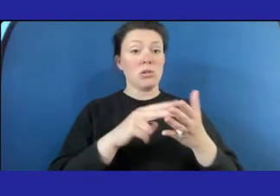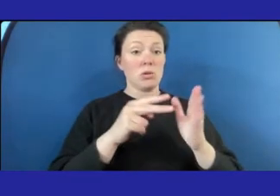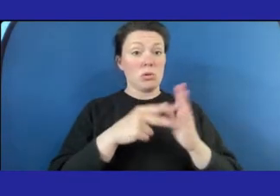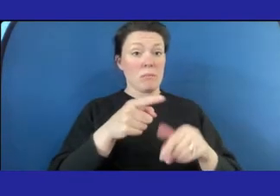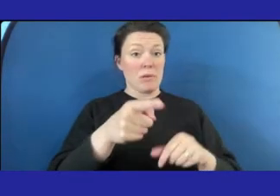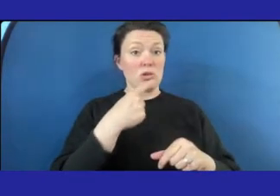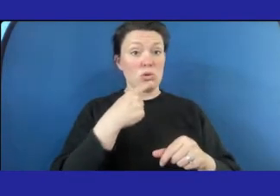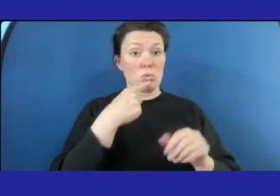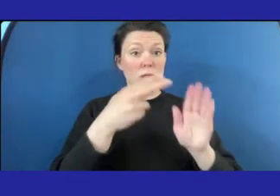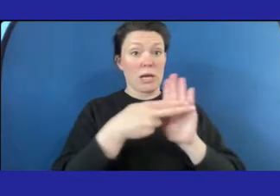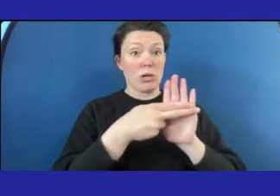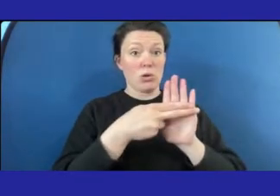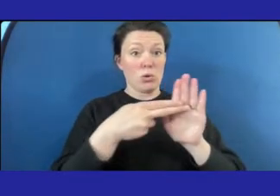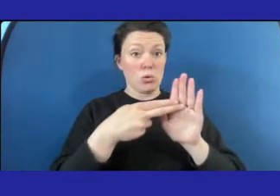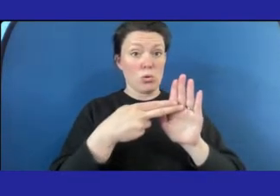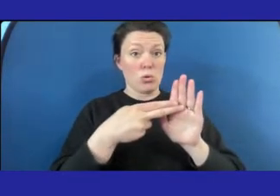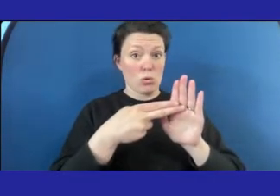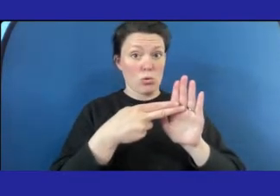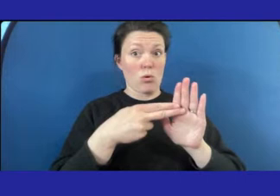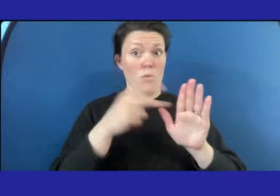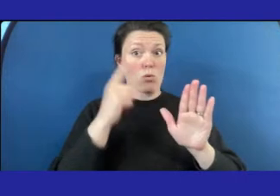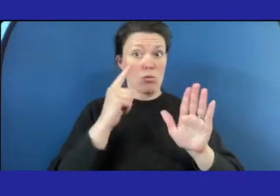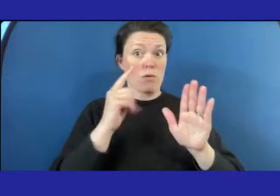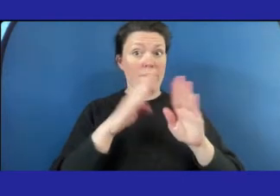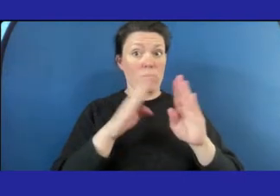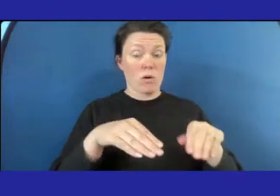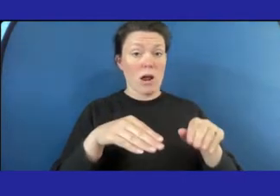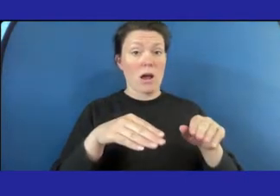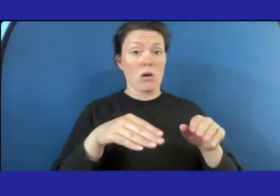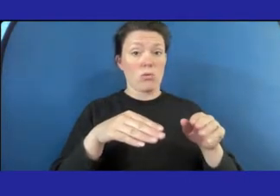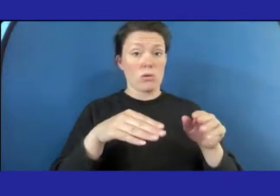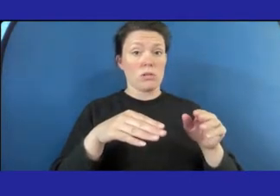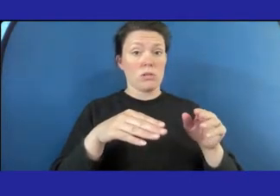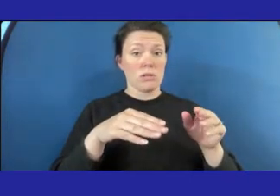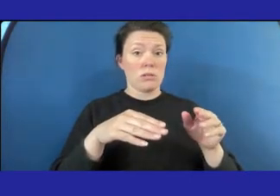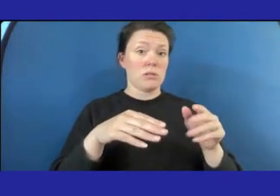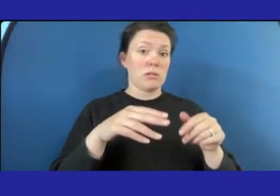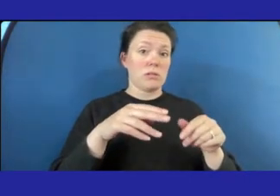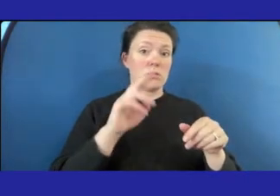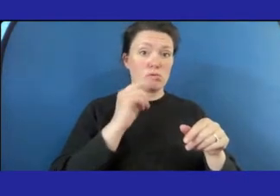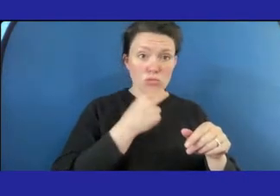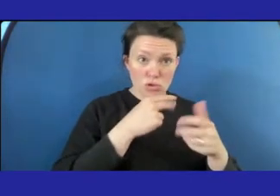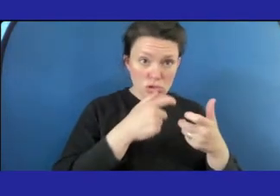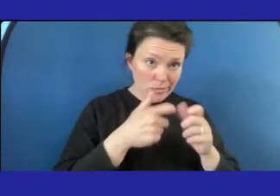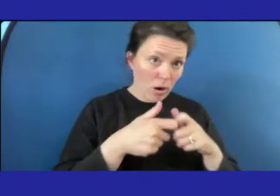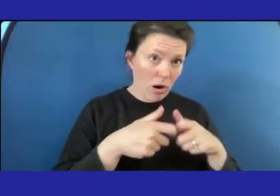you code for a housing problem, code for a nutrition problem,